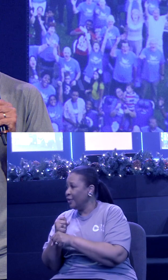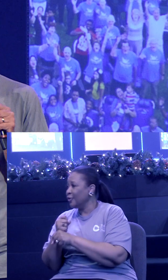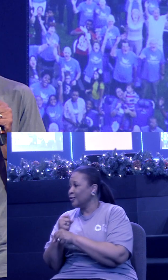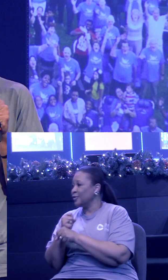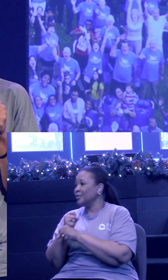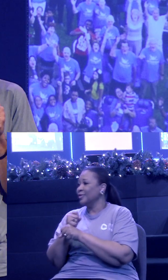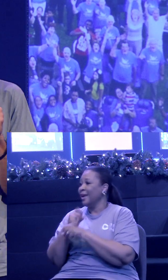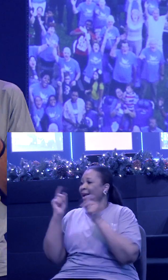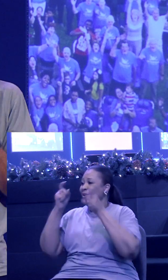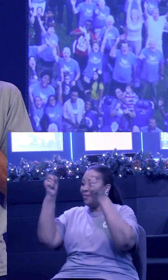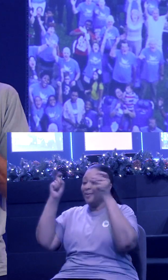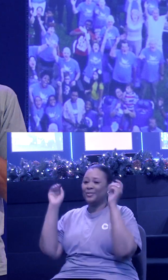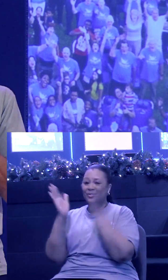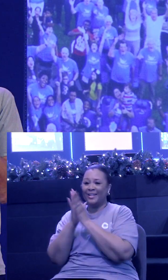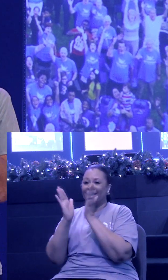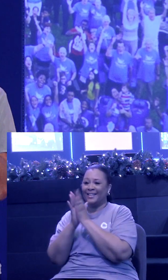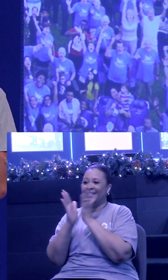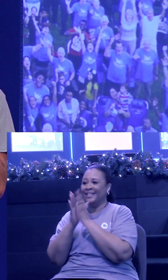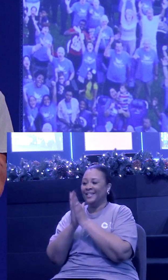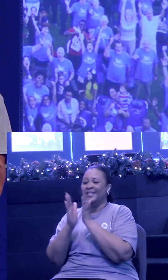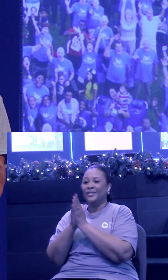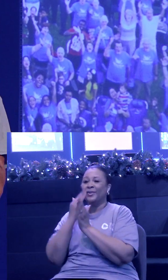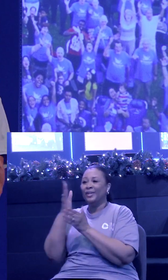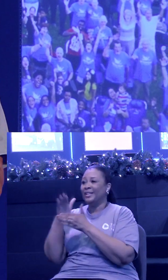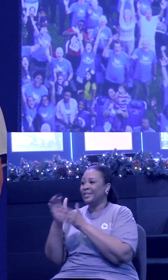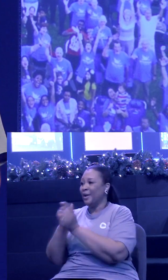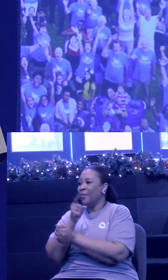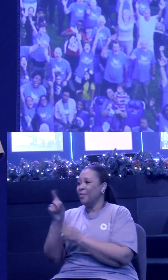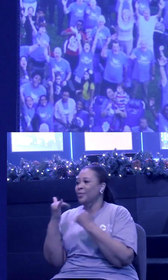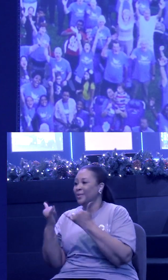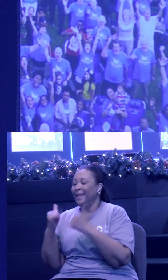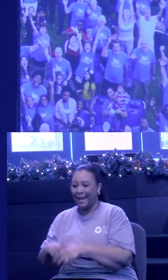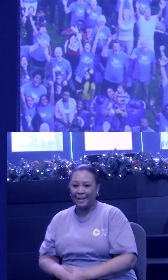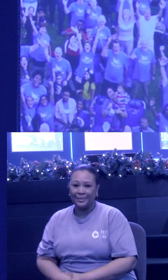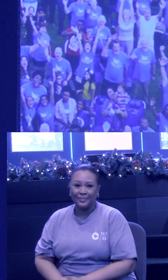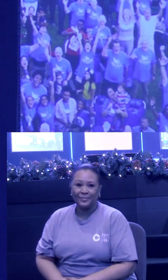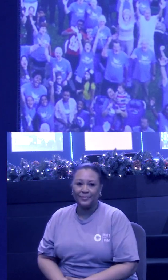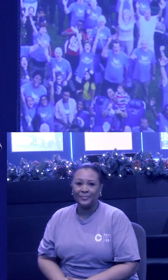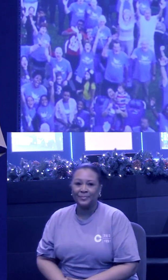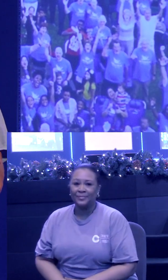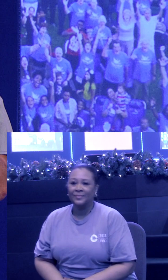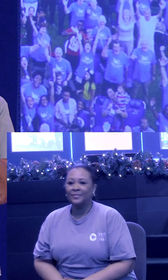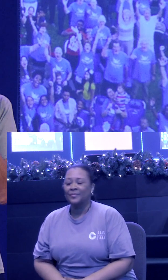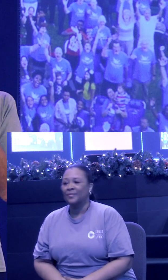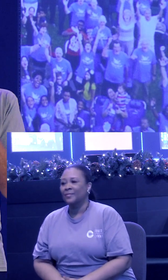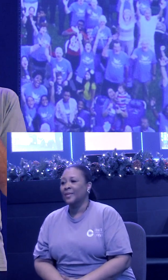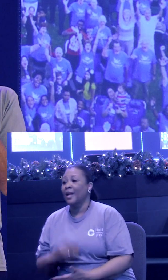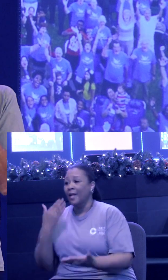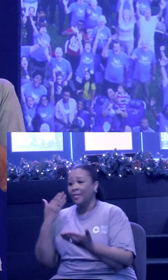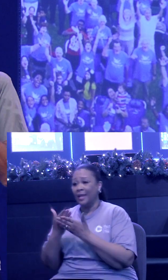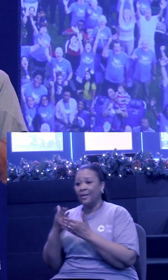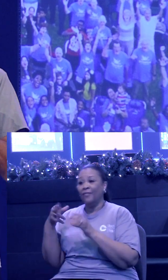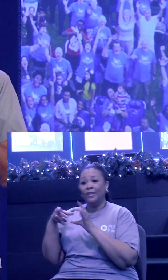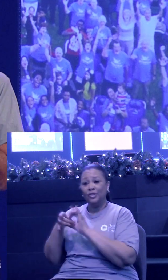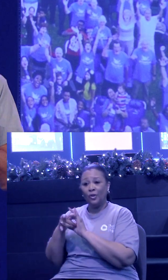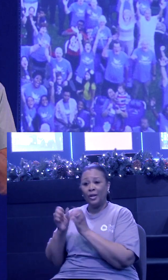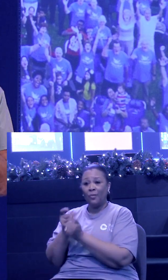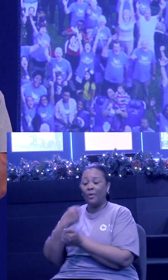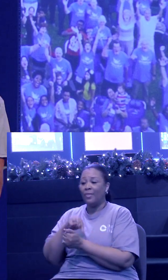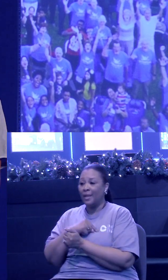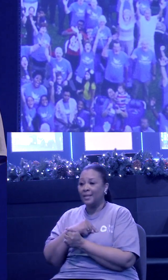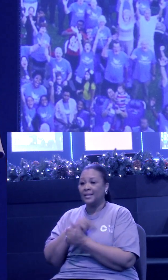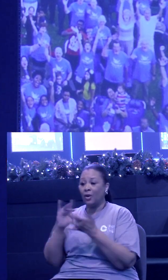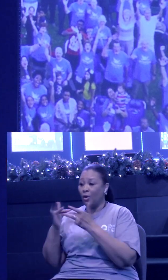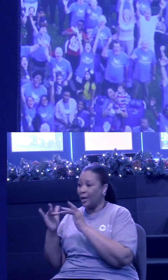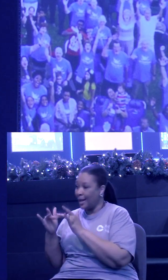65-year anniversary. So good to share that with you today. Hey, so good. Thanks for joining us online. Thanks for joining